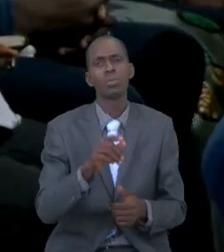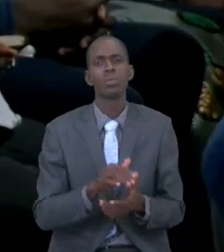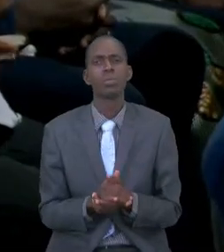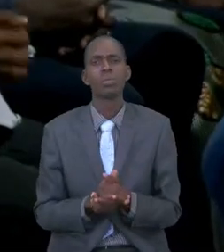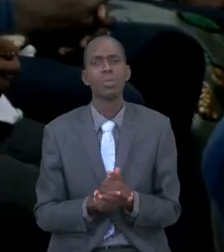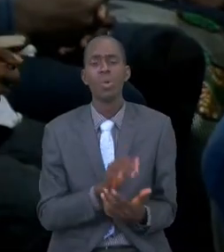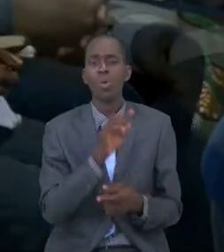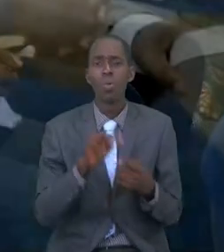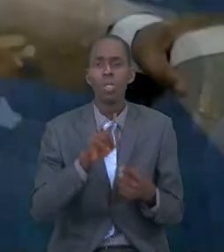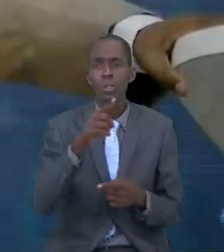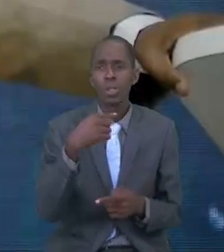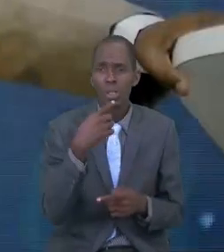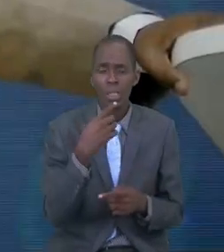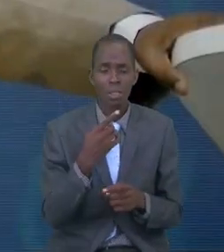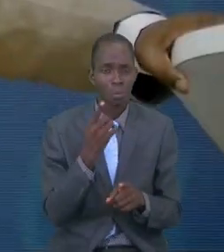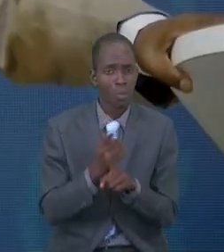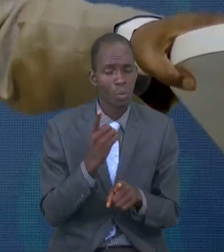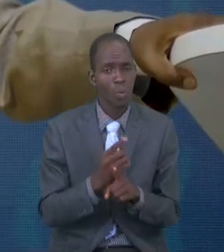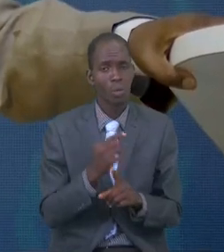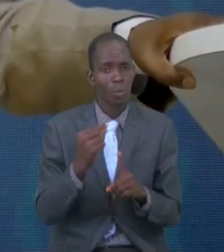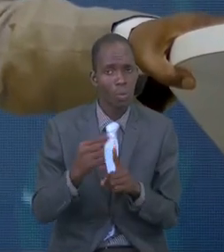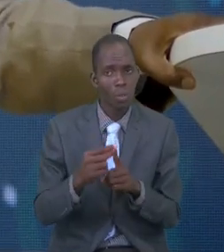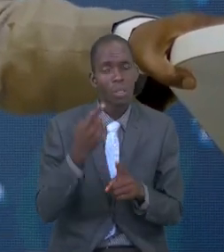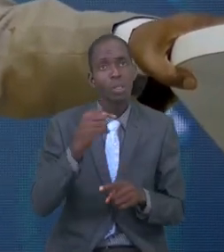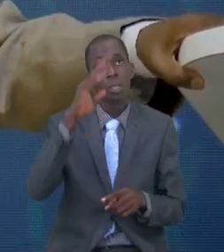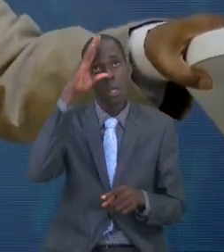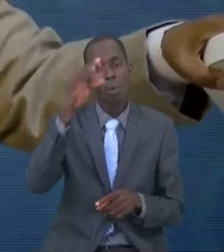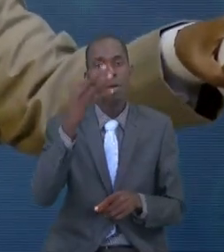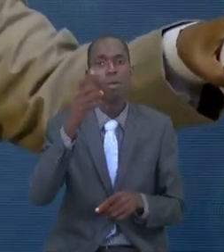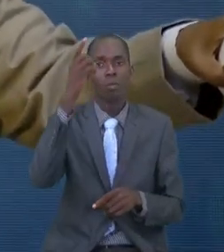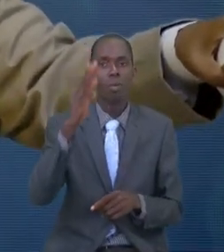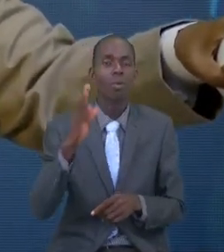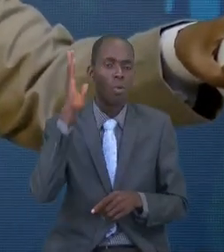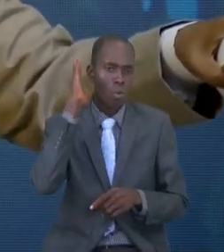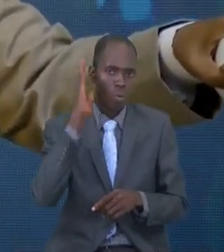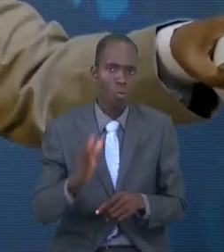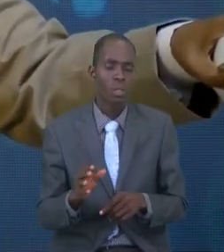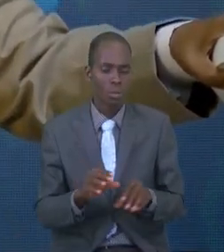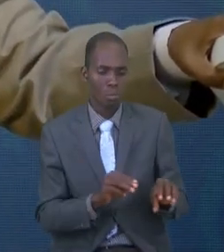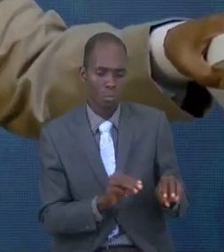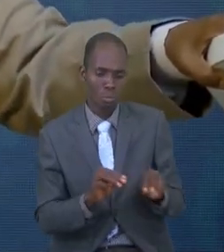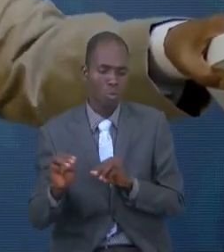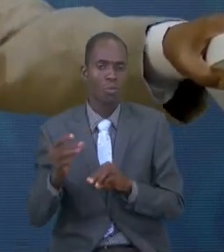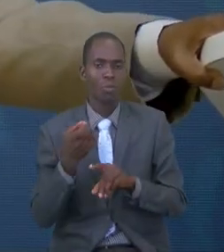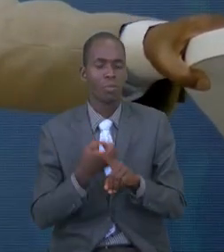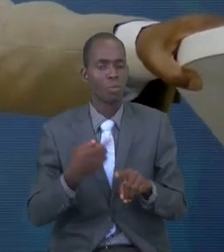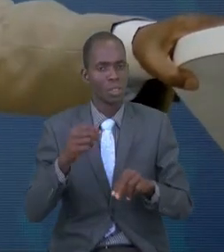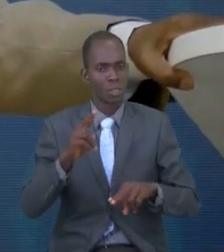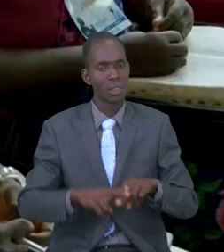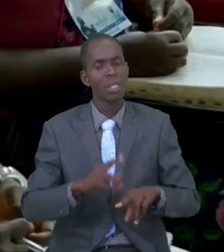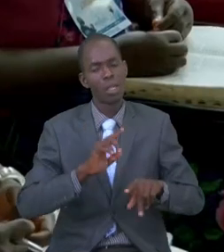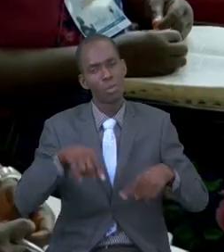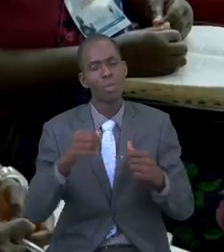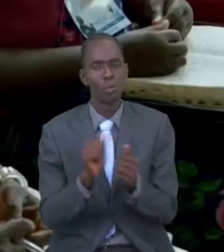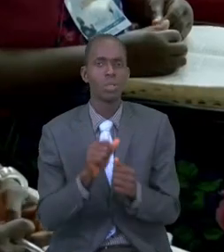When you say right, the man of God will leave his seat. He will go with